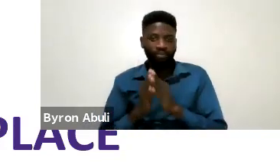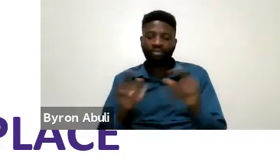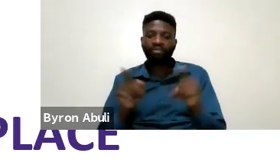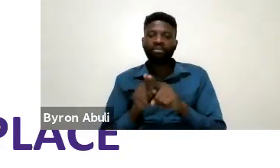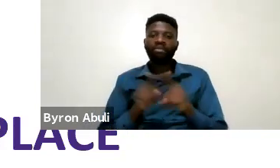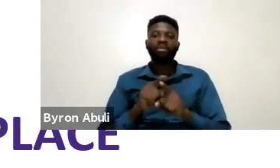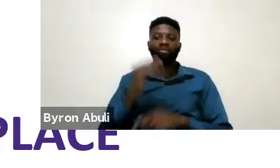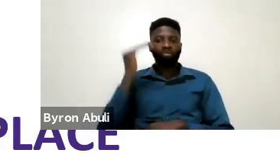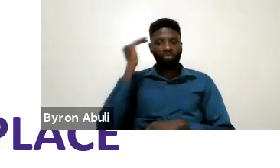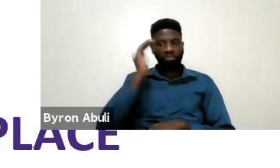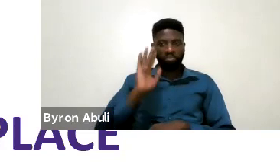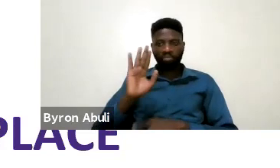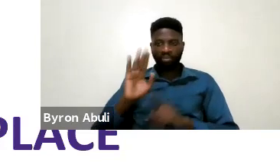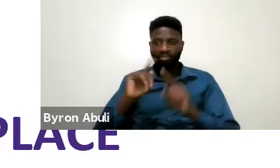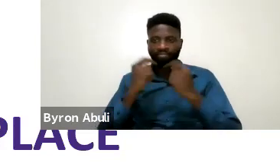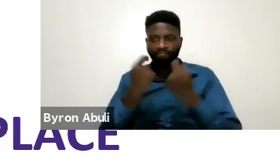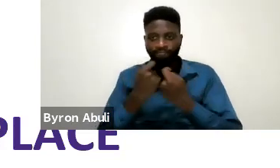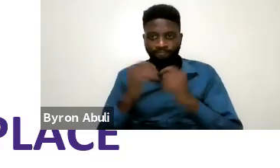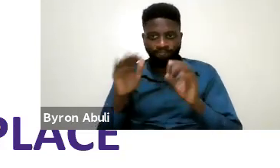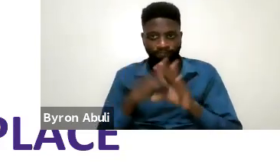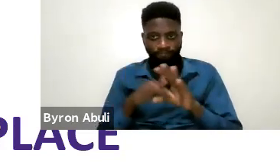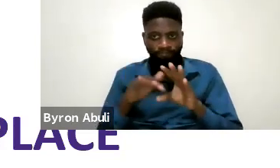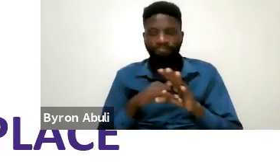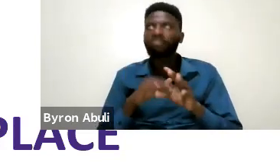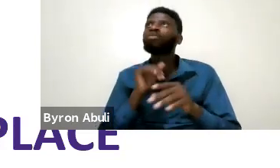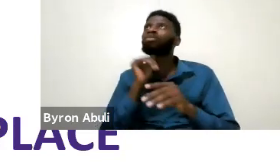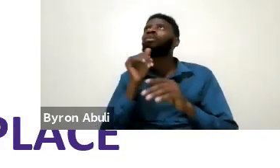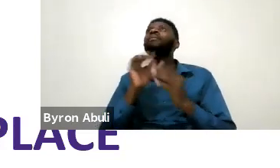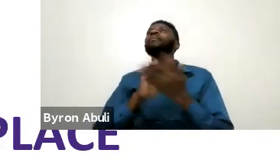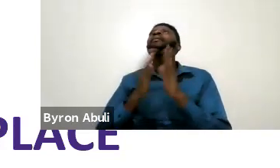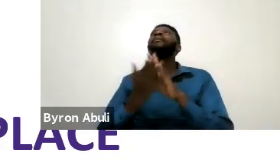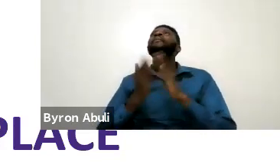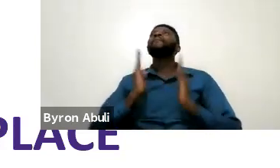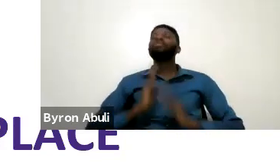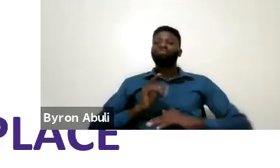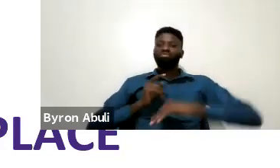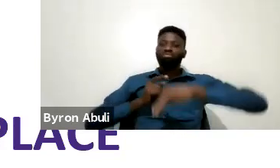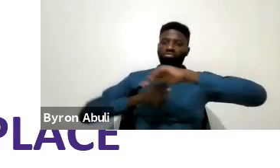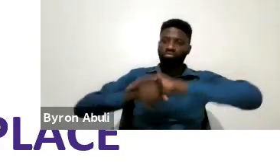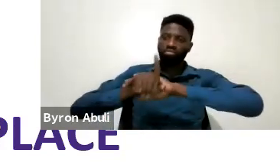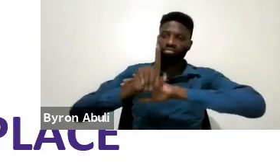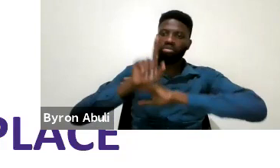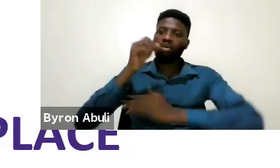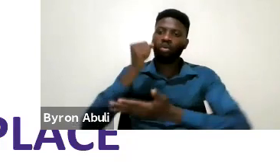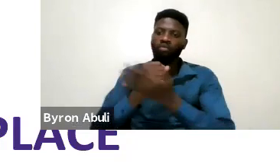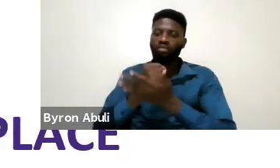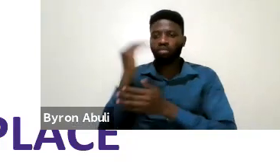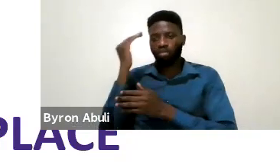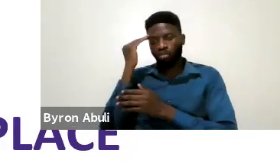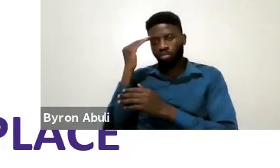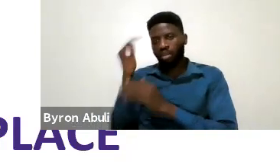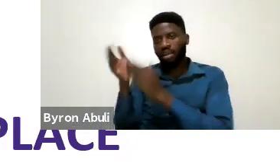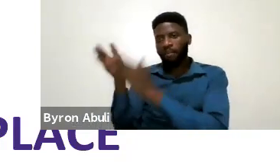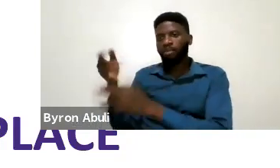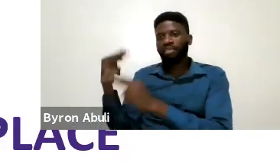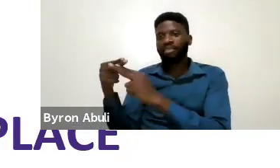team members. Don't be the kind of person who just goes to the office and You just know the name of that person. You know nothing about